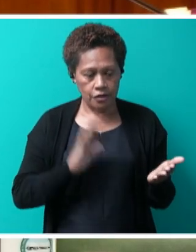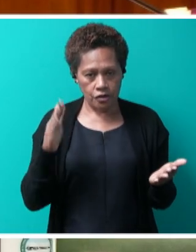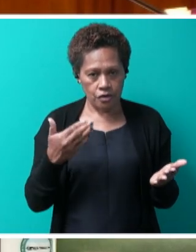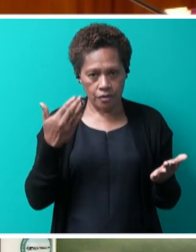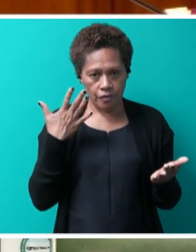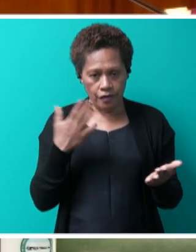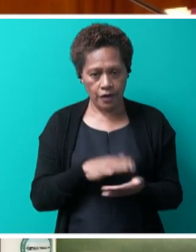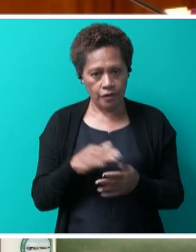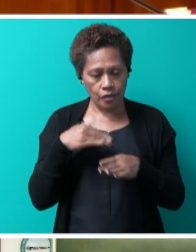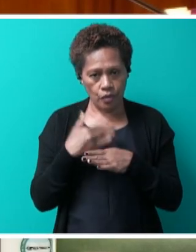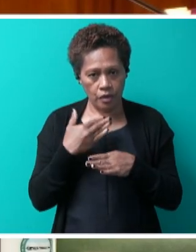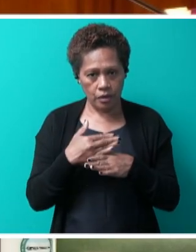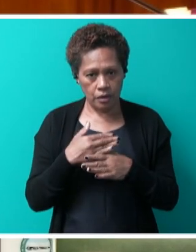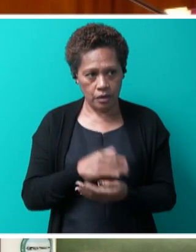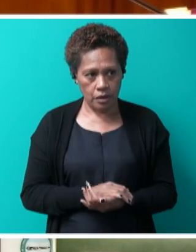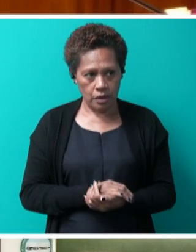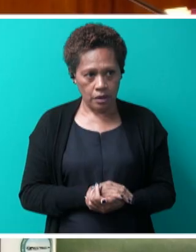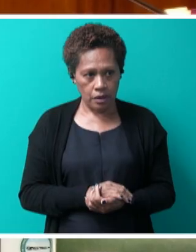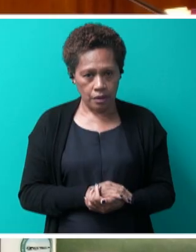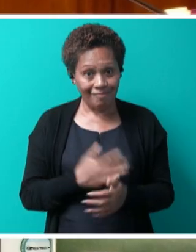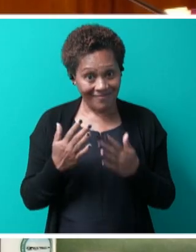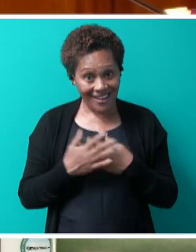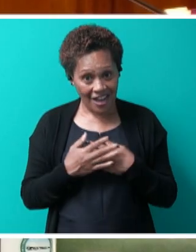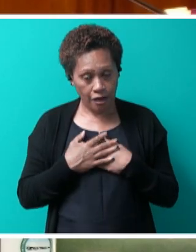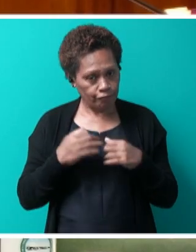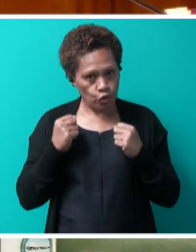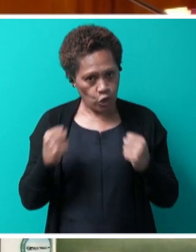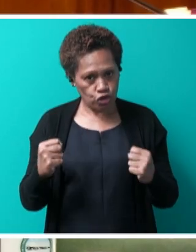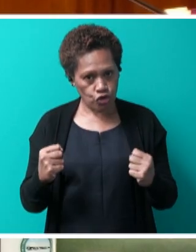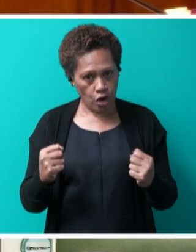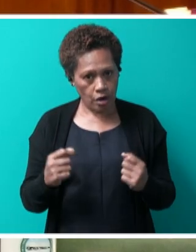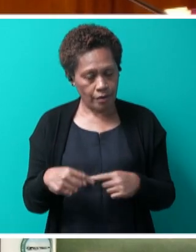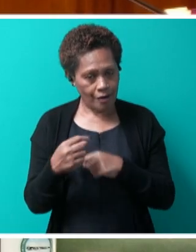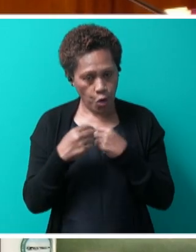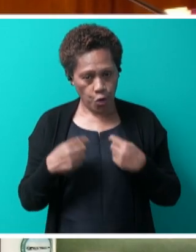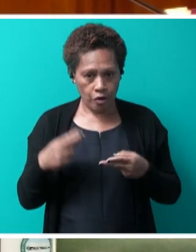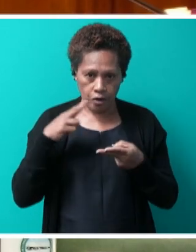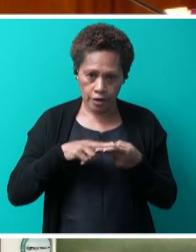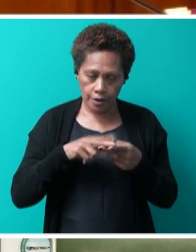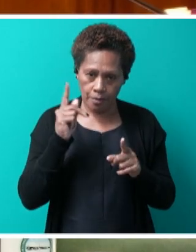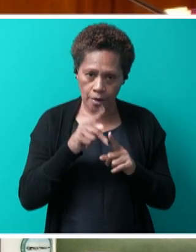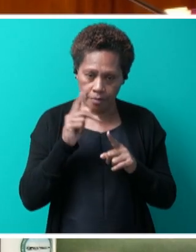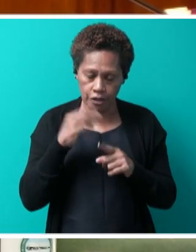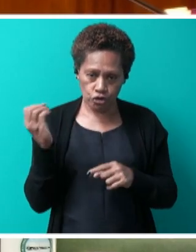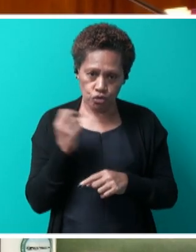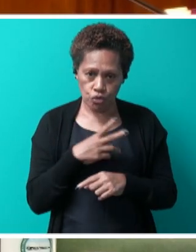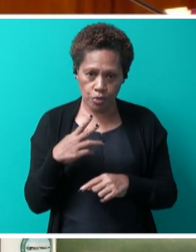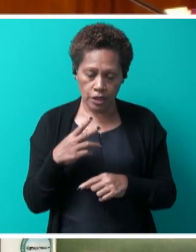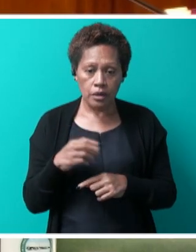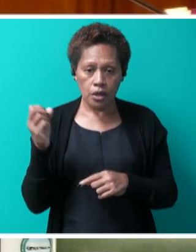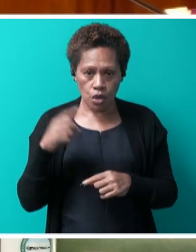work. In the Vilomani and the Ganga, when we are united in purpose and spirit, we will